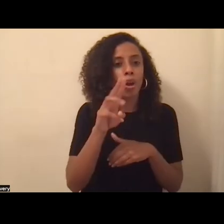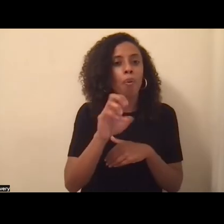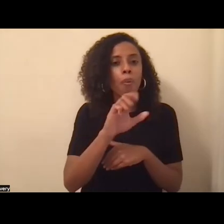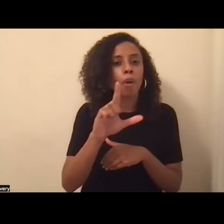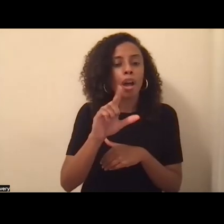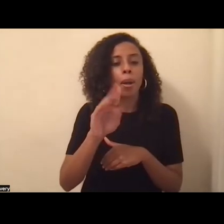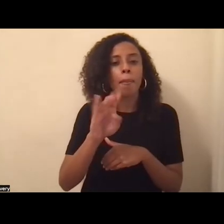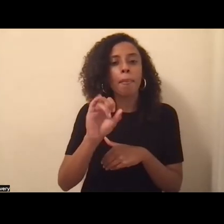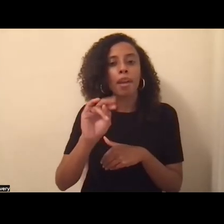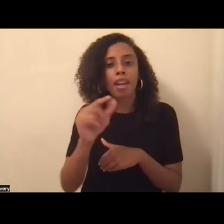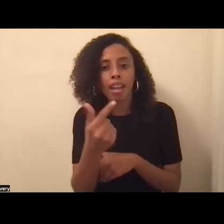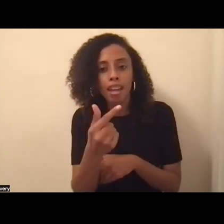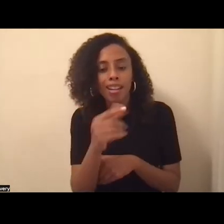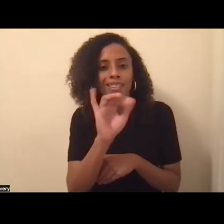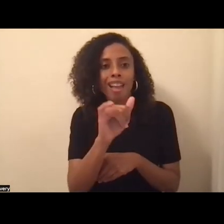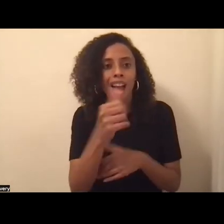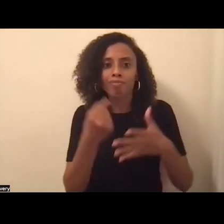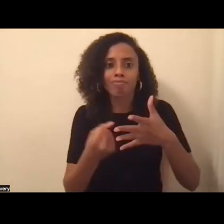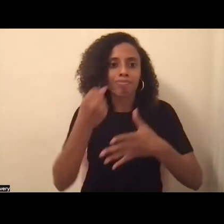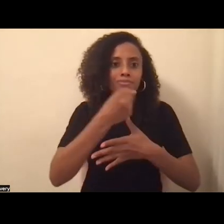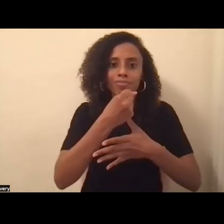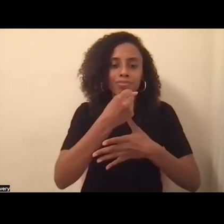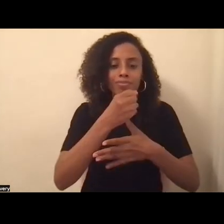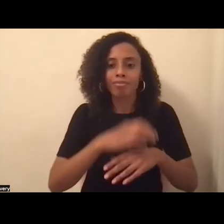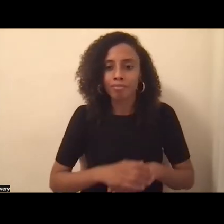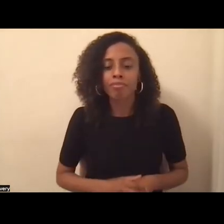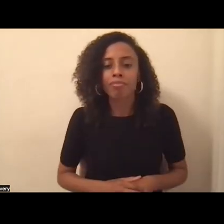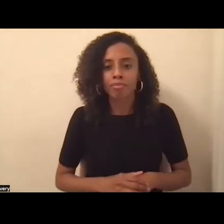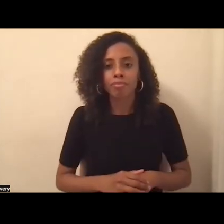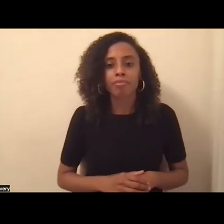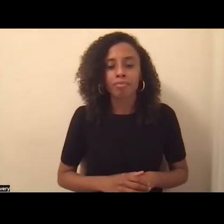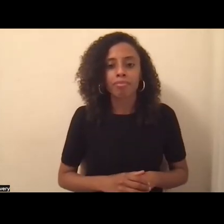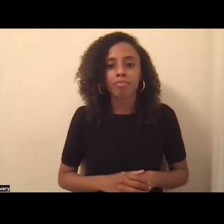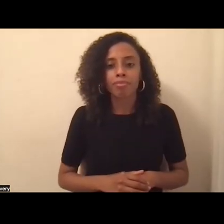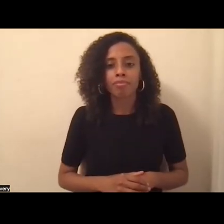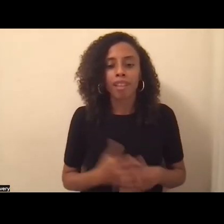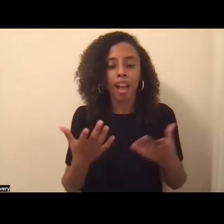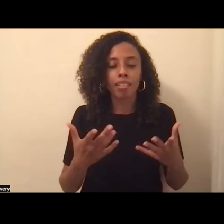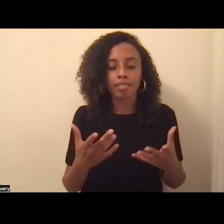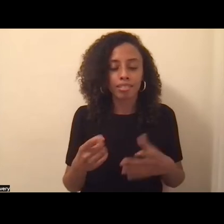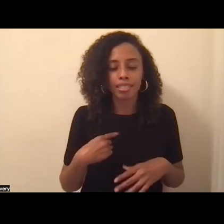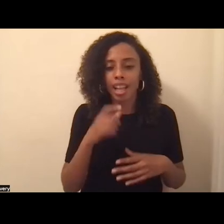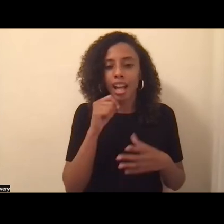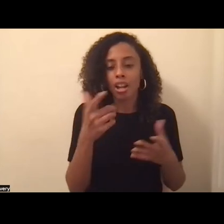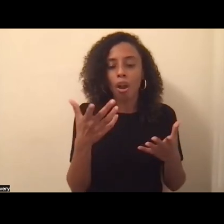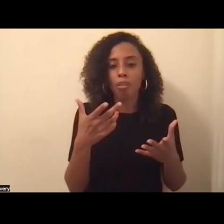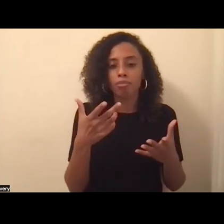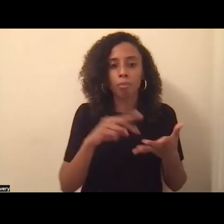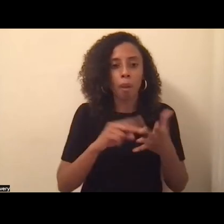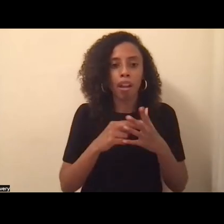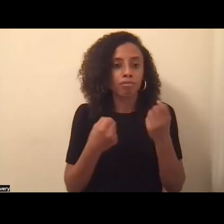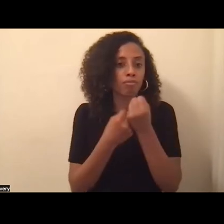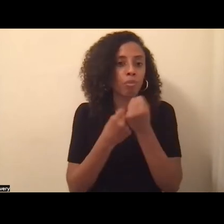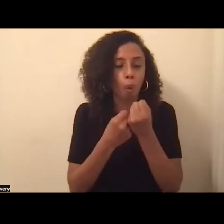the most important thing. And anyway, I don't mean to co-sign too long,